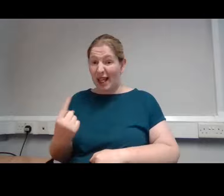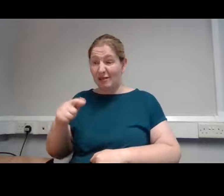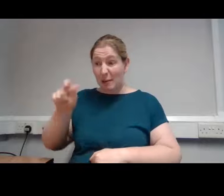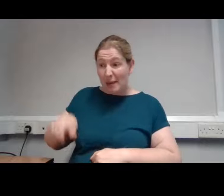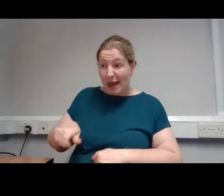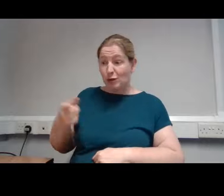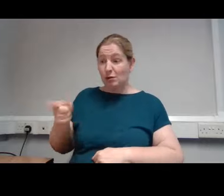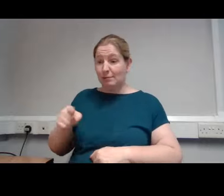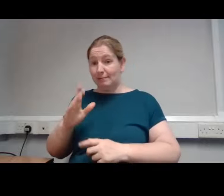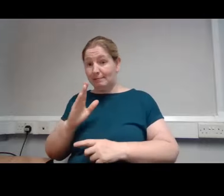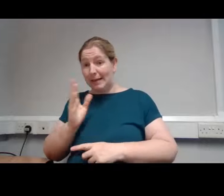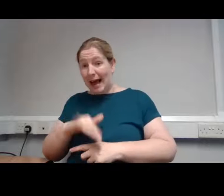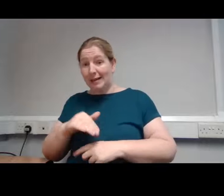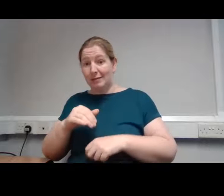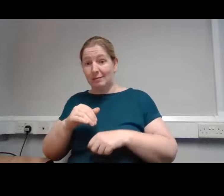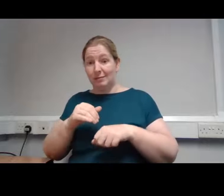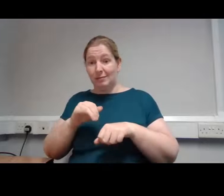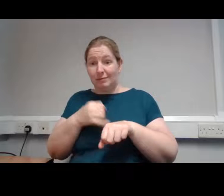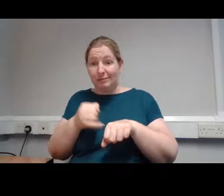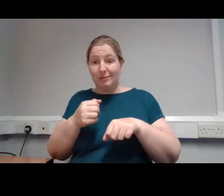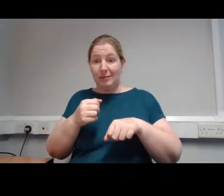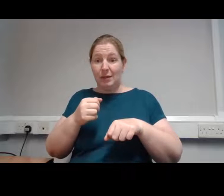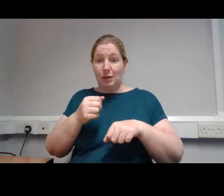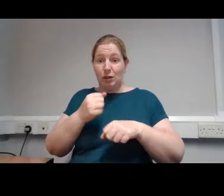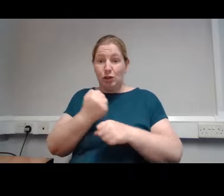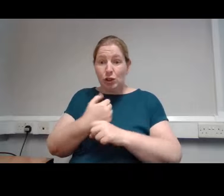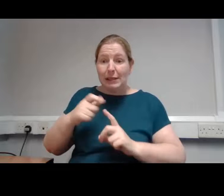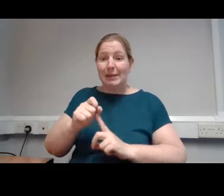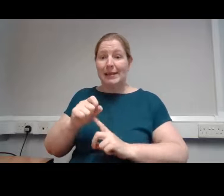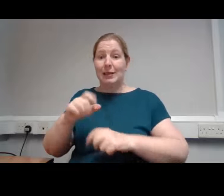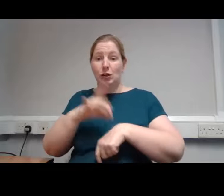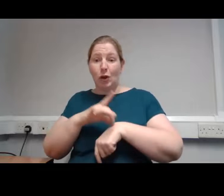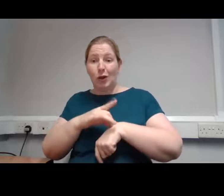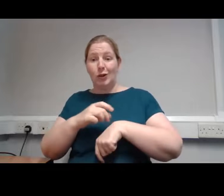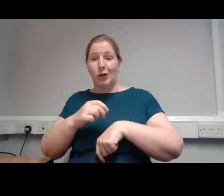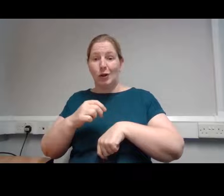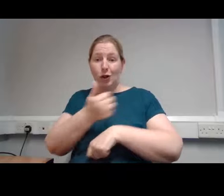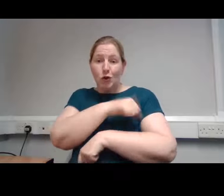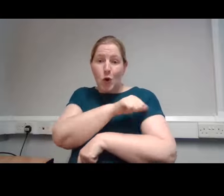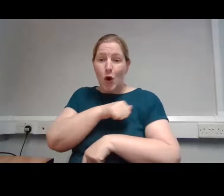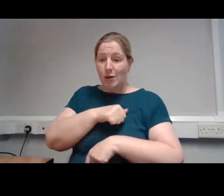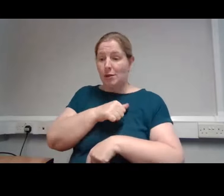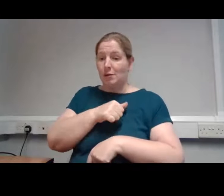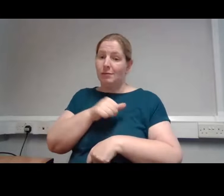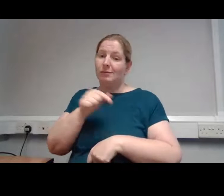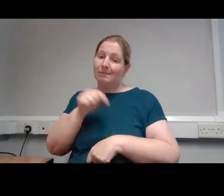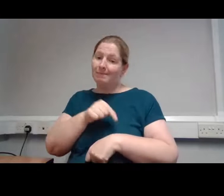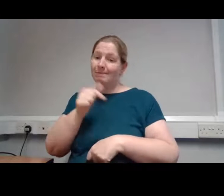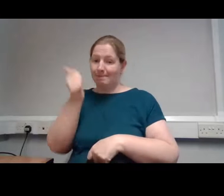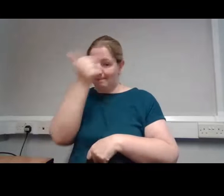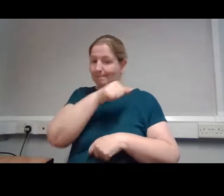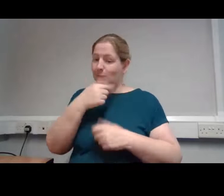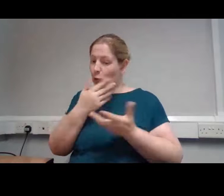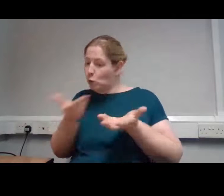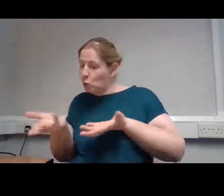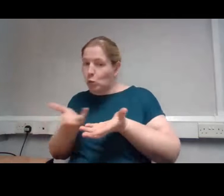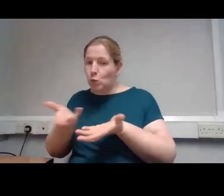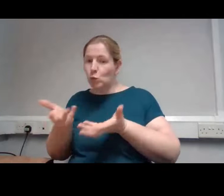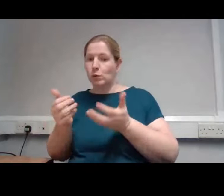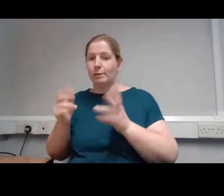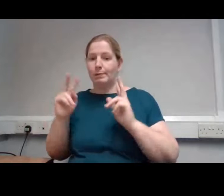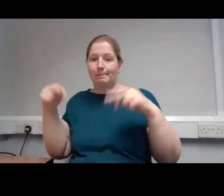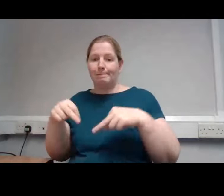can look at that and look at whether the risks outweigh the benefits, etc. We have another